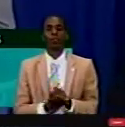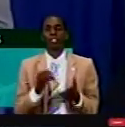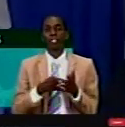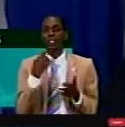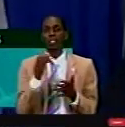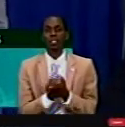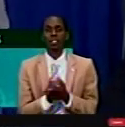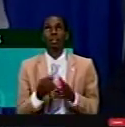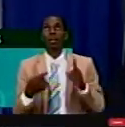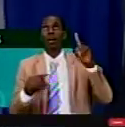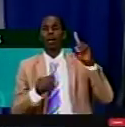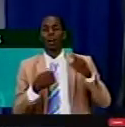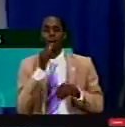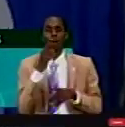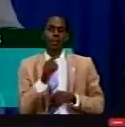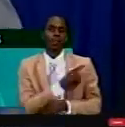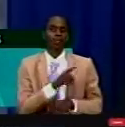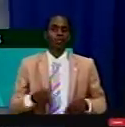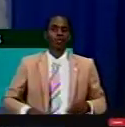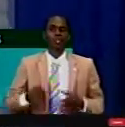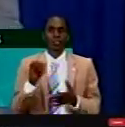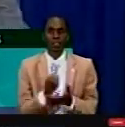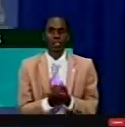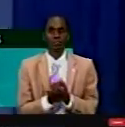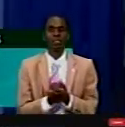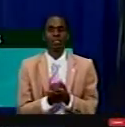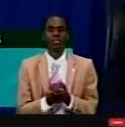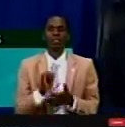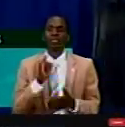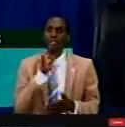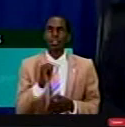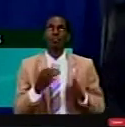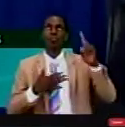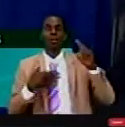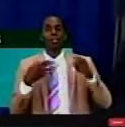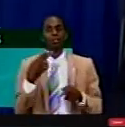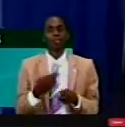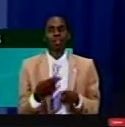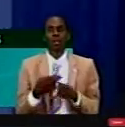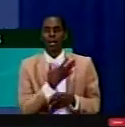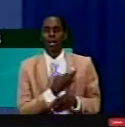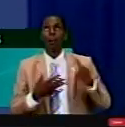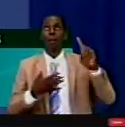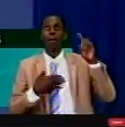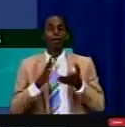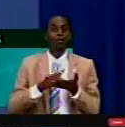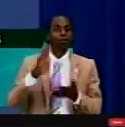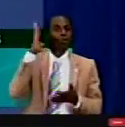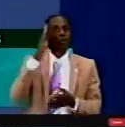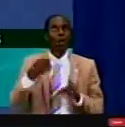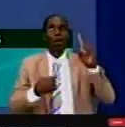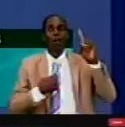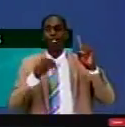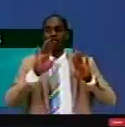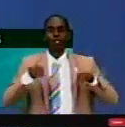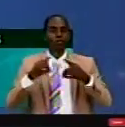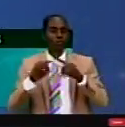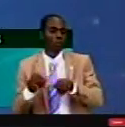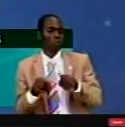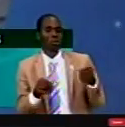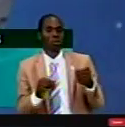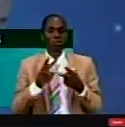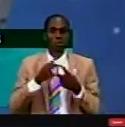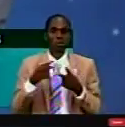Lord that is my name and my glory will I not give to another neither my praise to